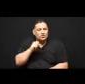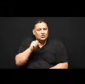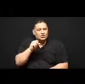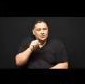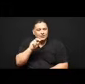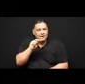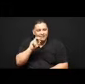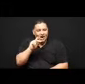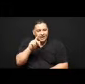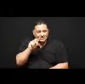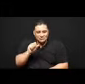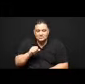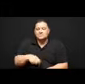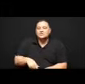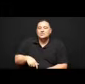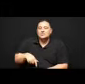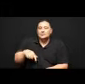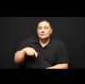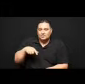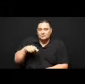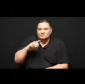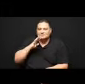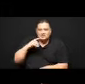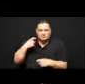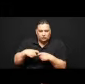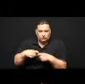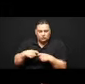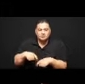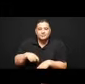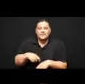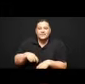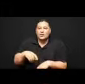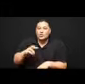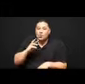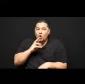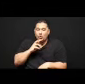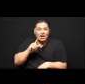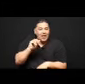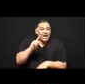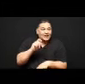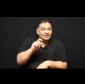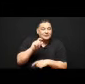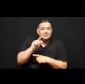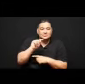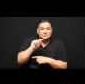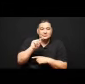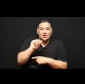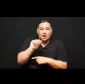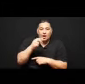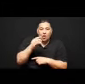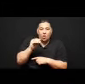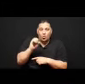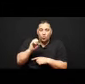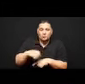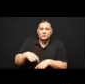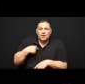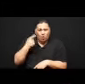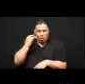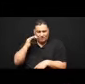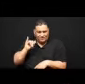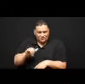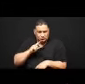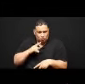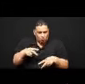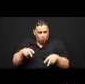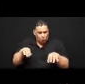Deanna. Querida Nevada. Adam. Water. Lake Tahoe. I wonder if this is really